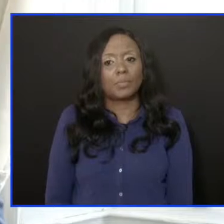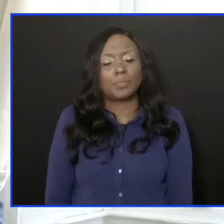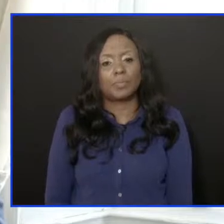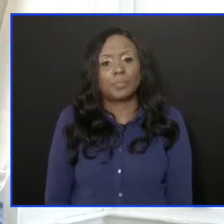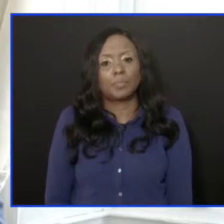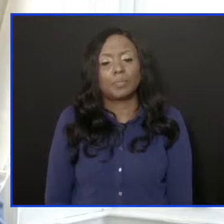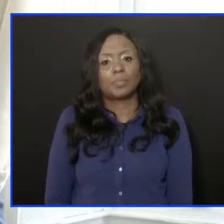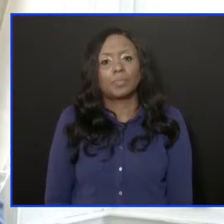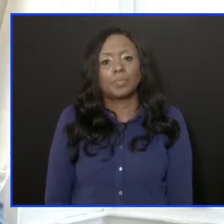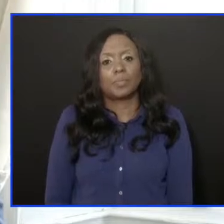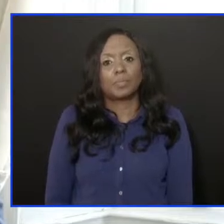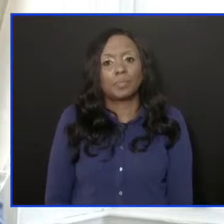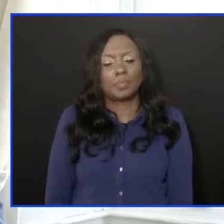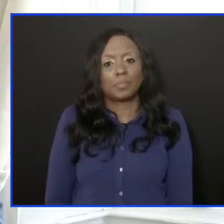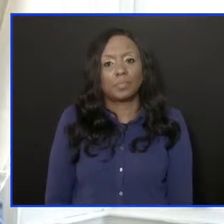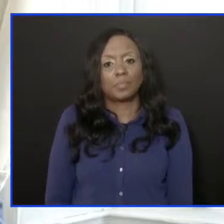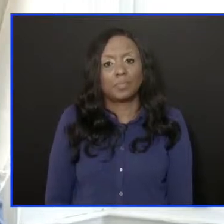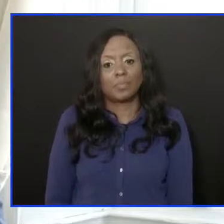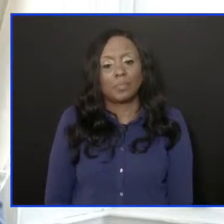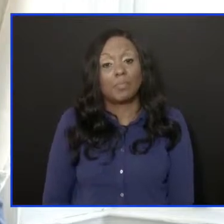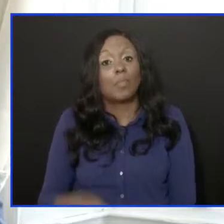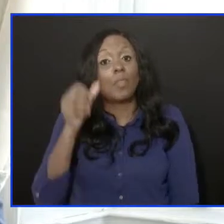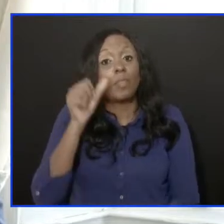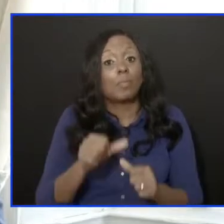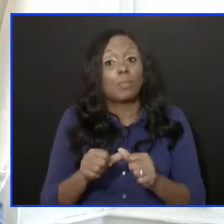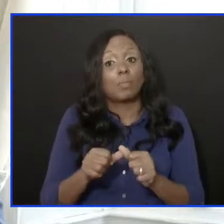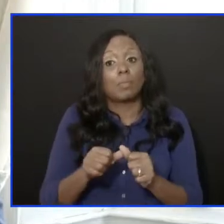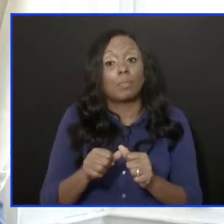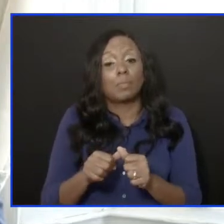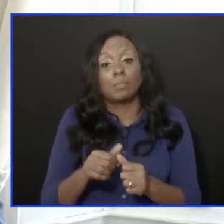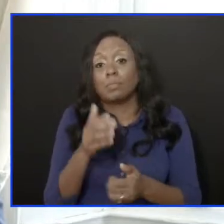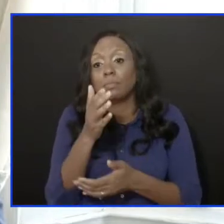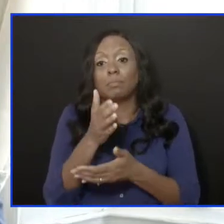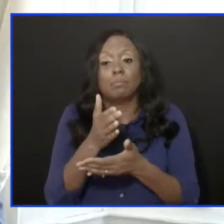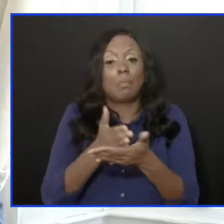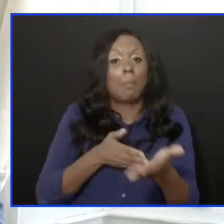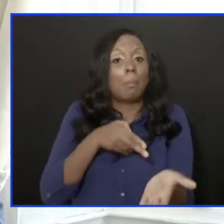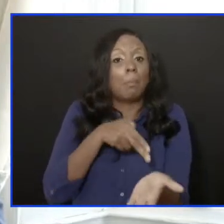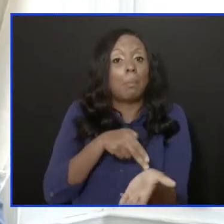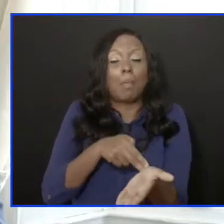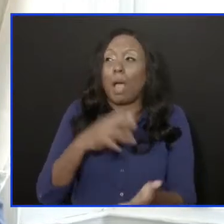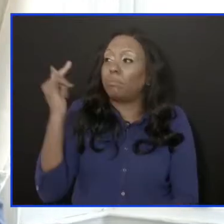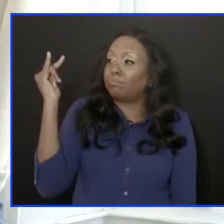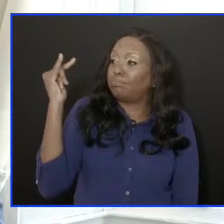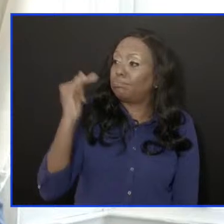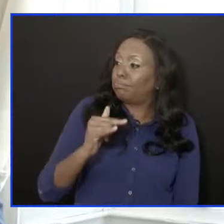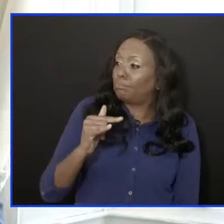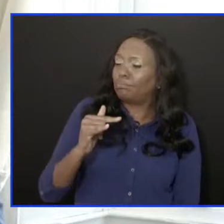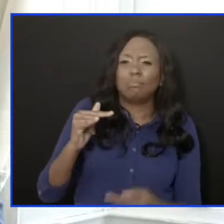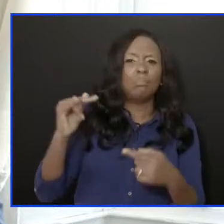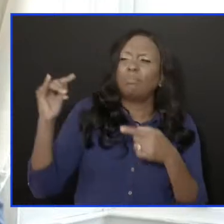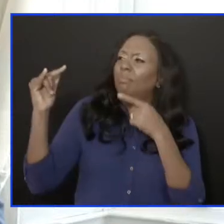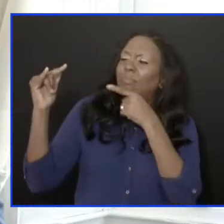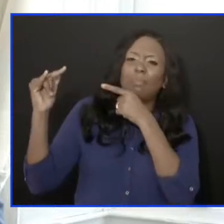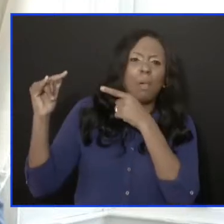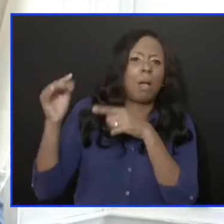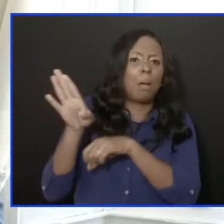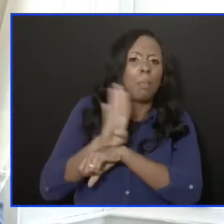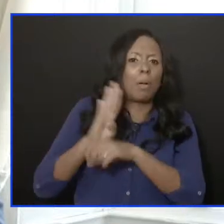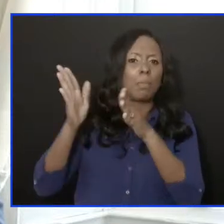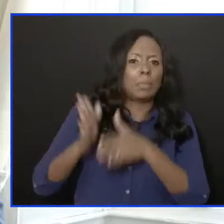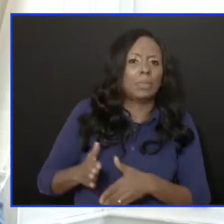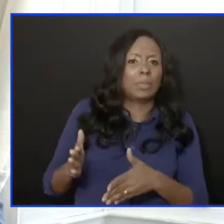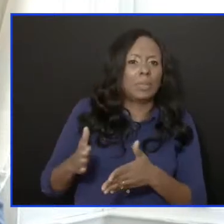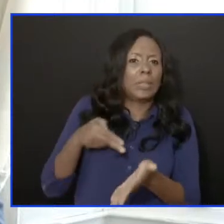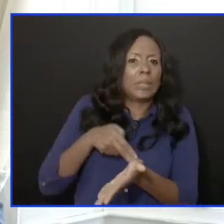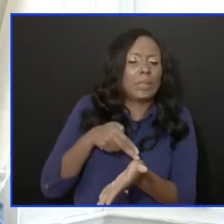again from part of the Bajan diaspora, and nursing have come in to help at the facilities. They were very well welcome. I think they meshed in pretty